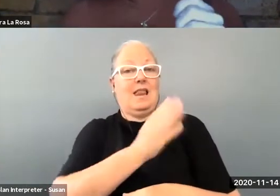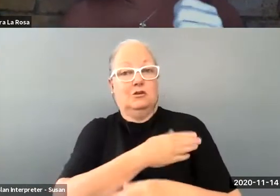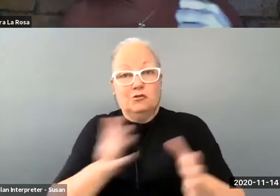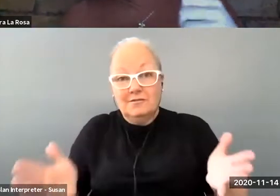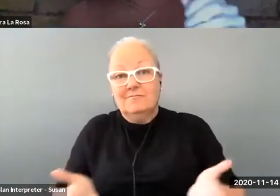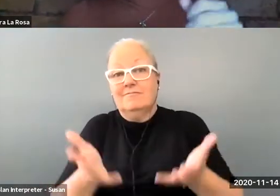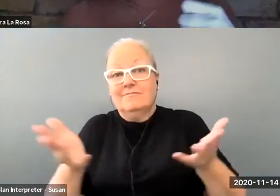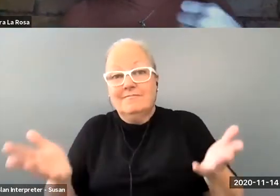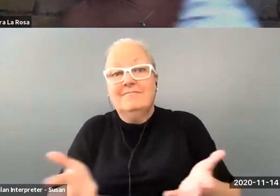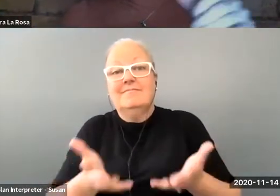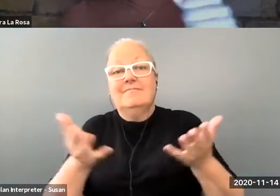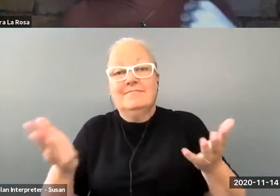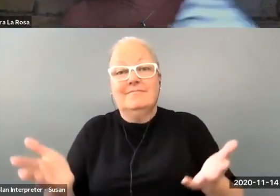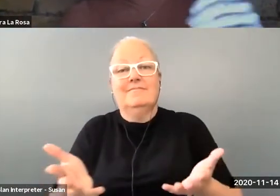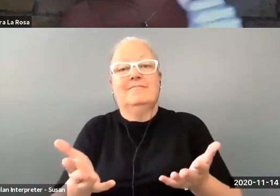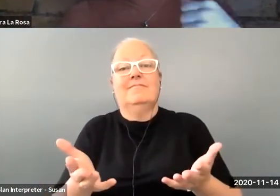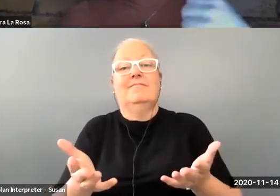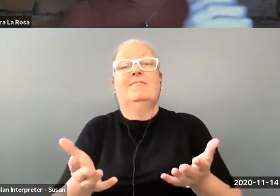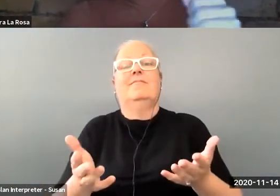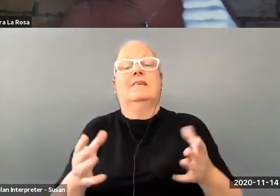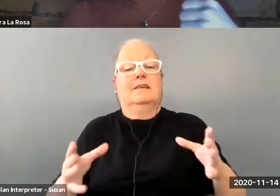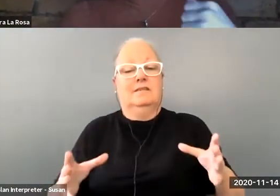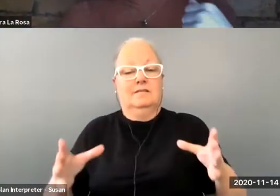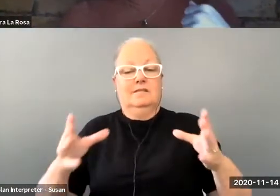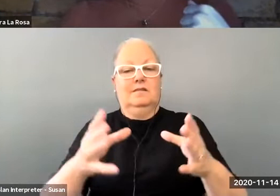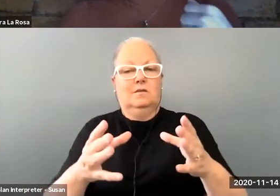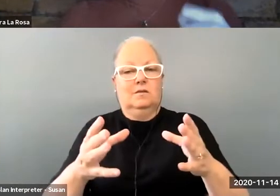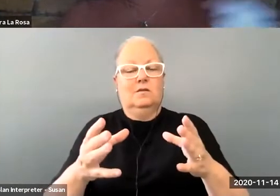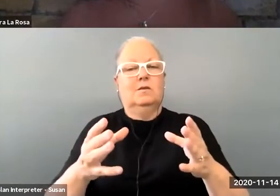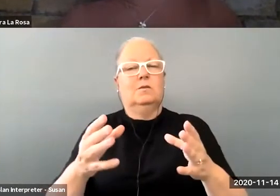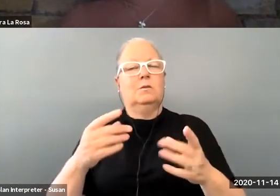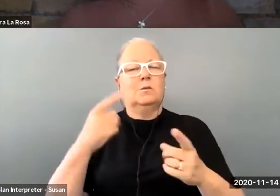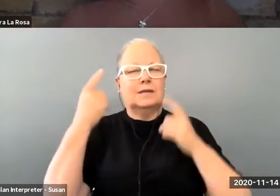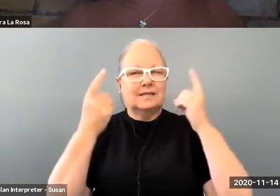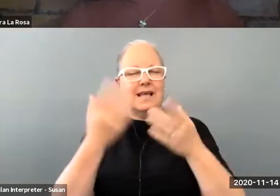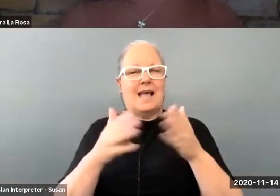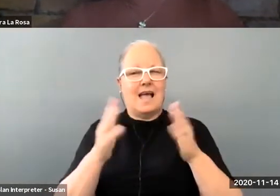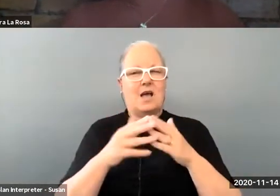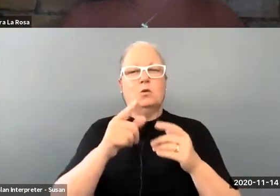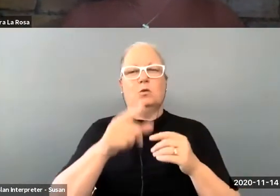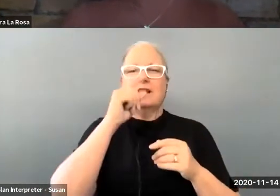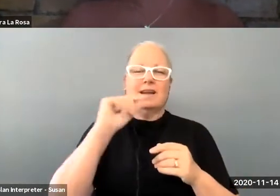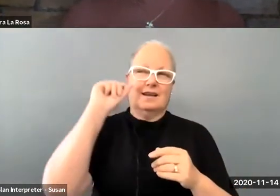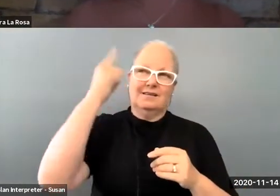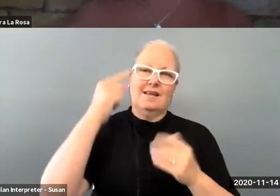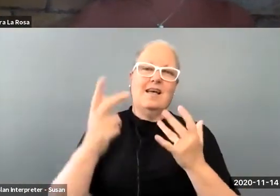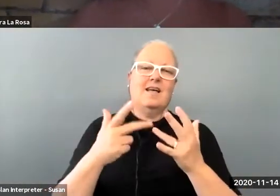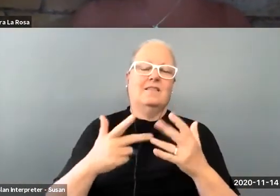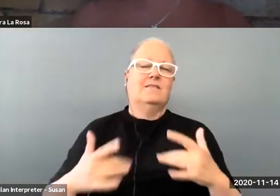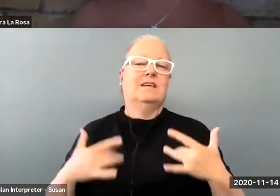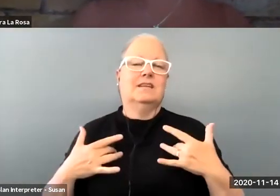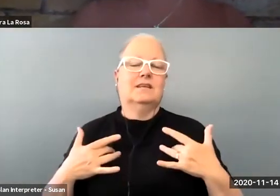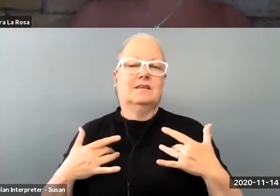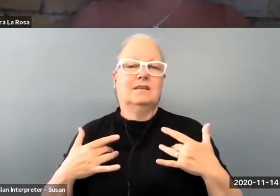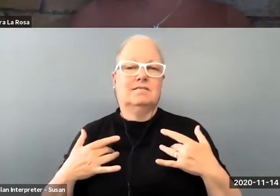to take a moment to consider how to be empathetic to somebody else, which does take